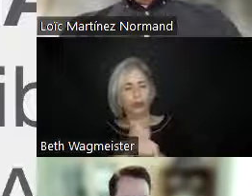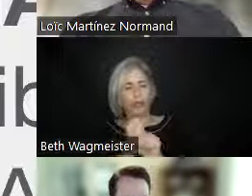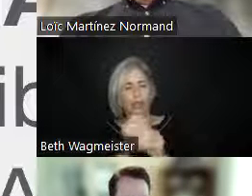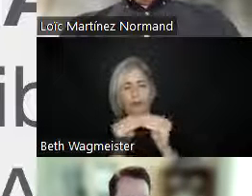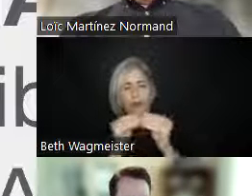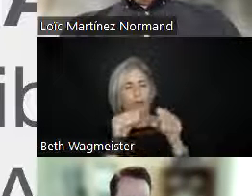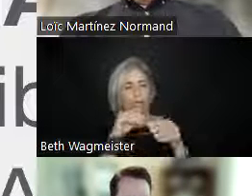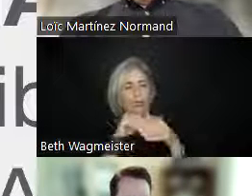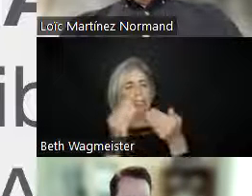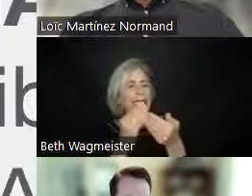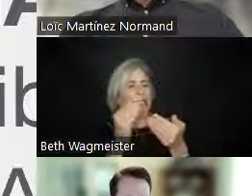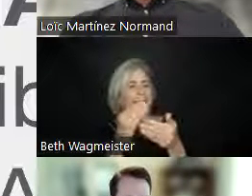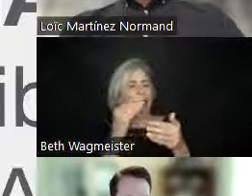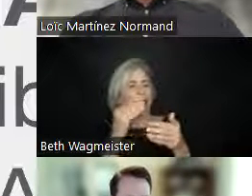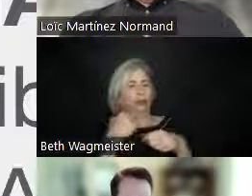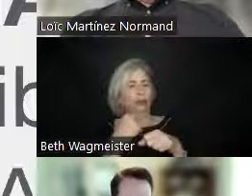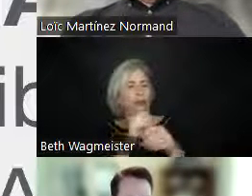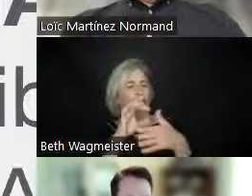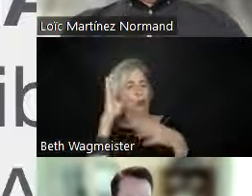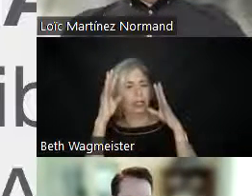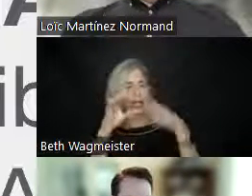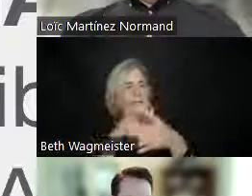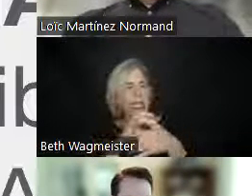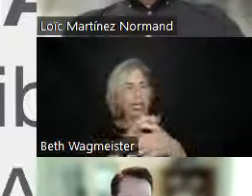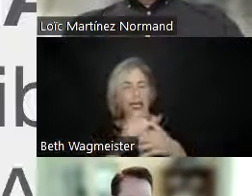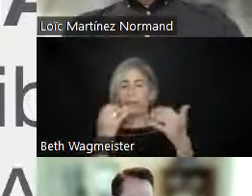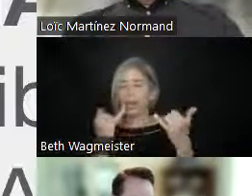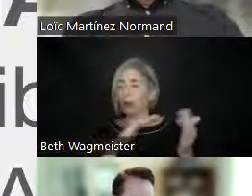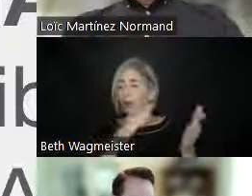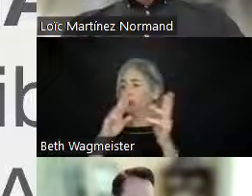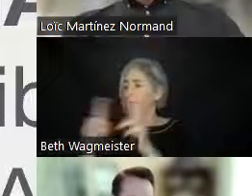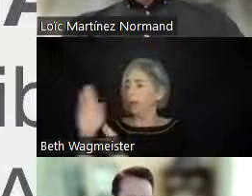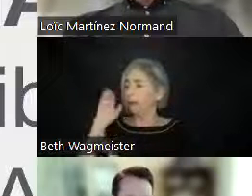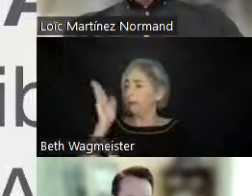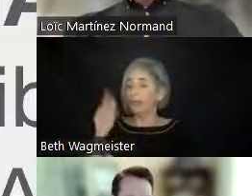content. But with that, I'm happy to jump onto the presentation.